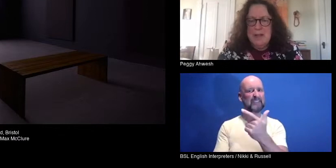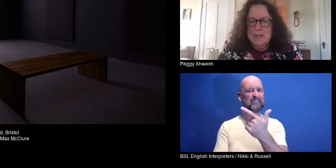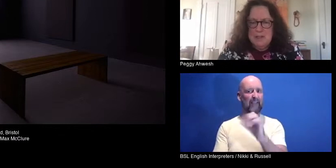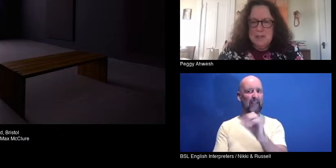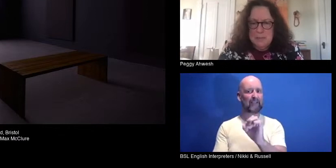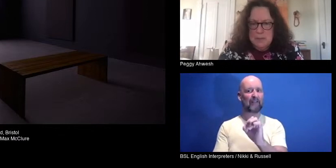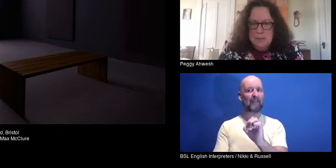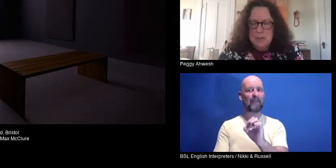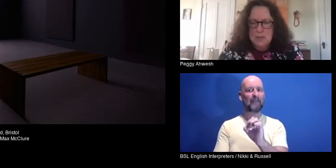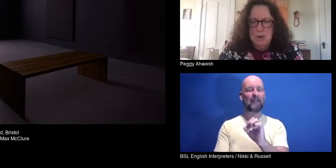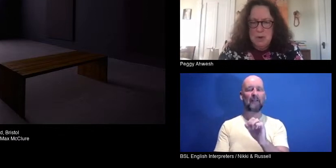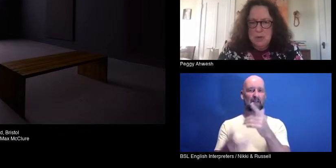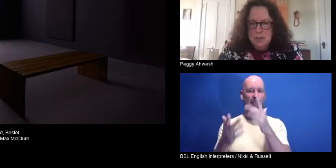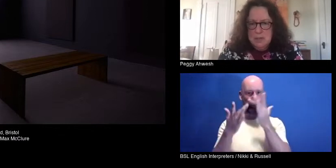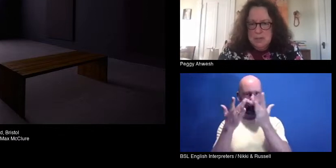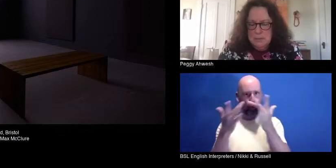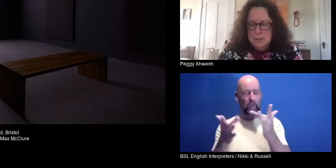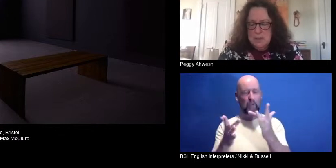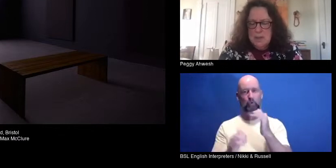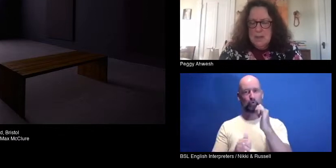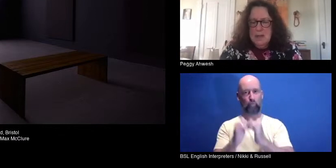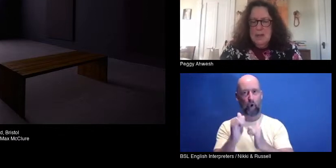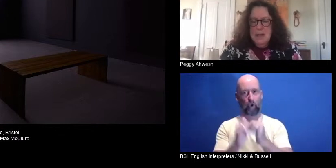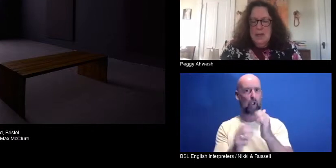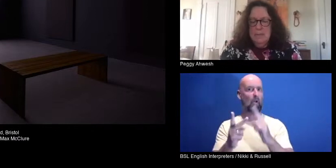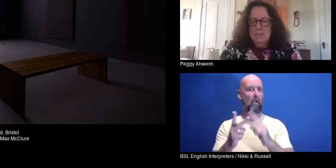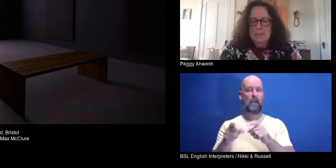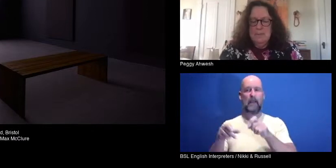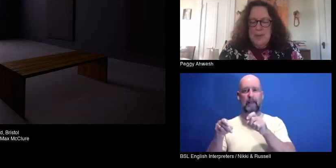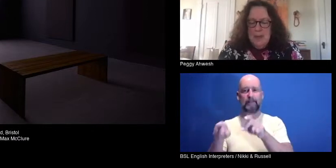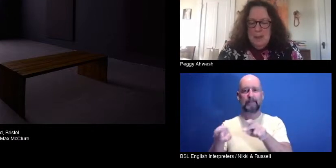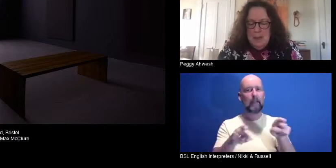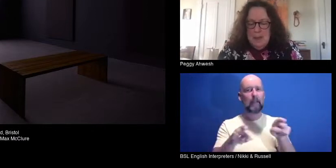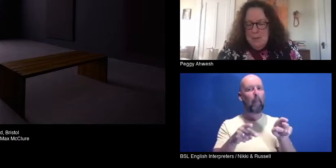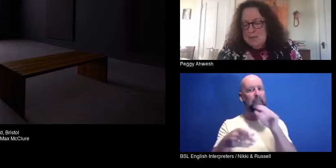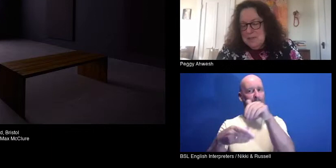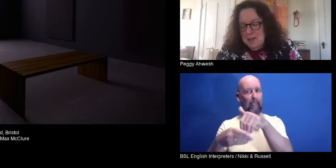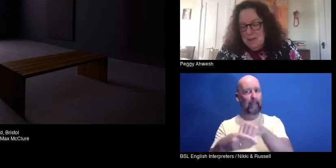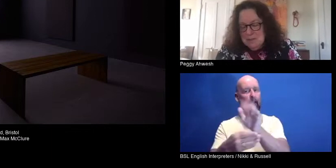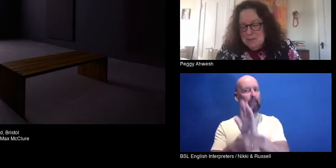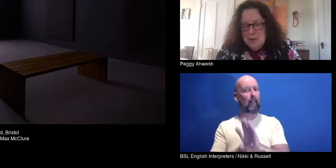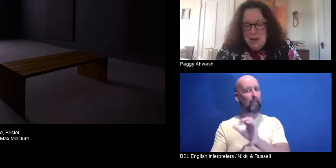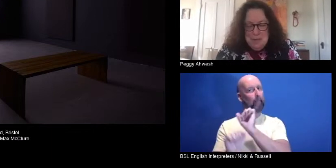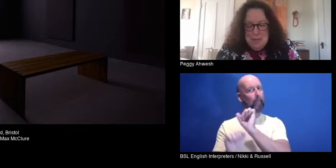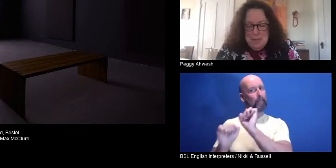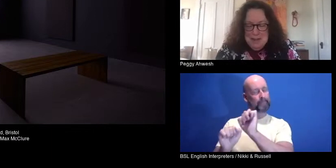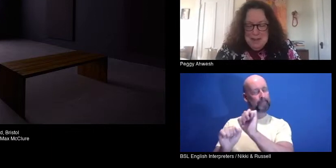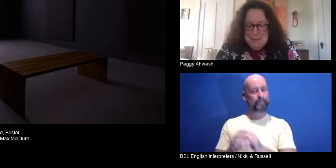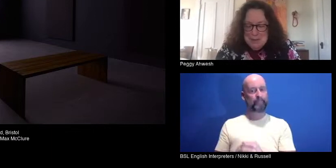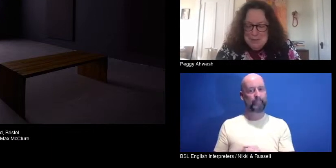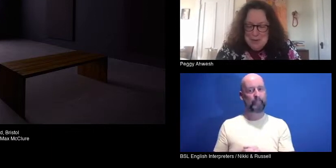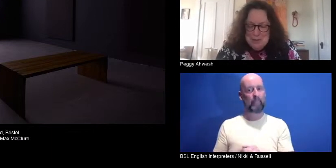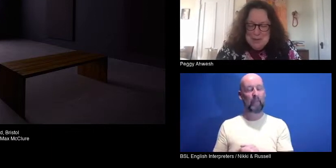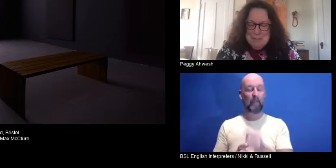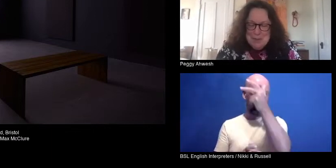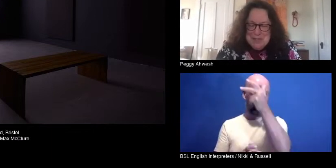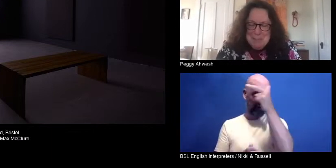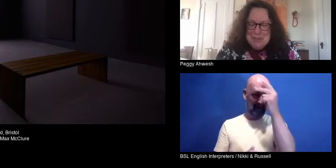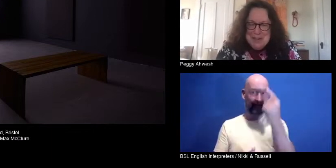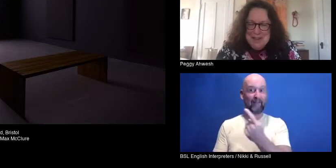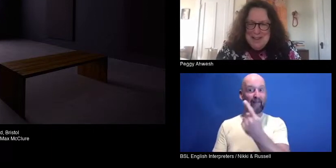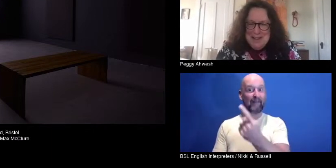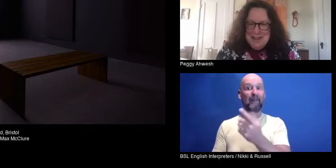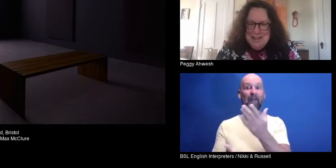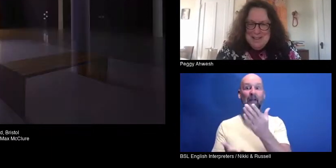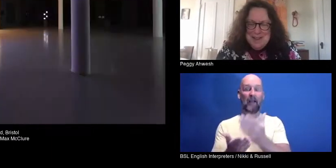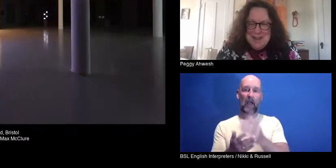work about systems, structure and systems. Mm. But he was also, you know, he was also very interested in